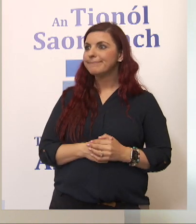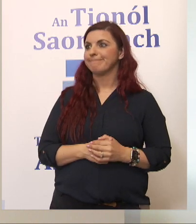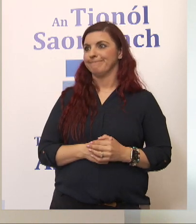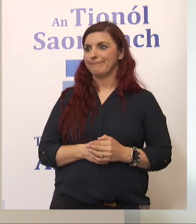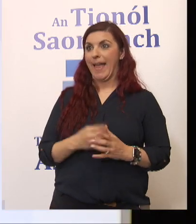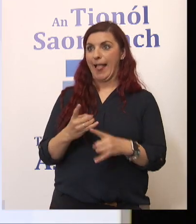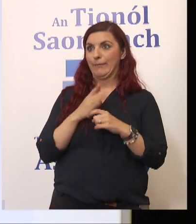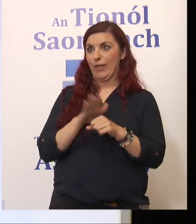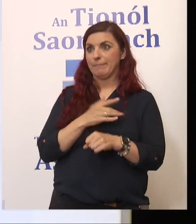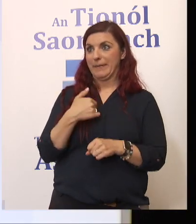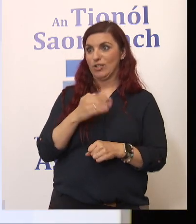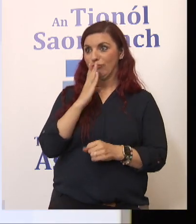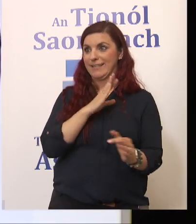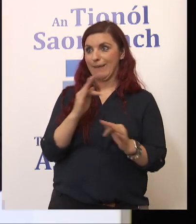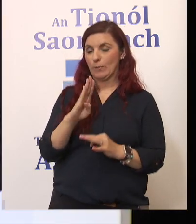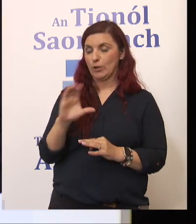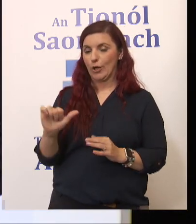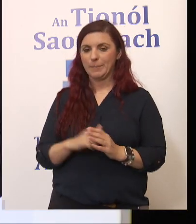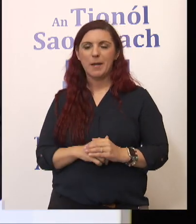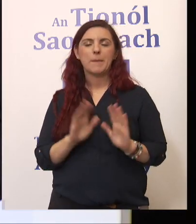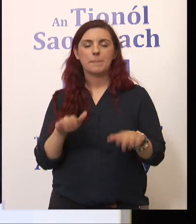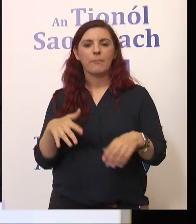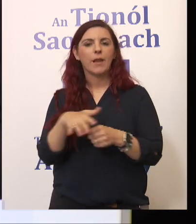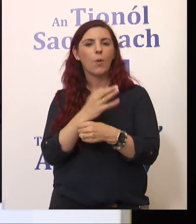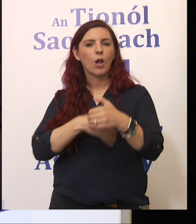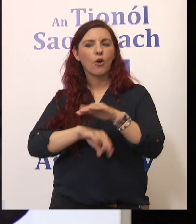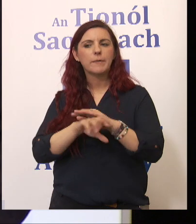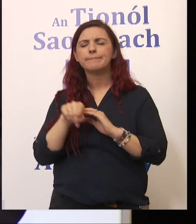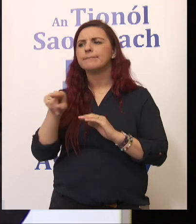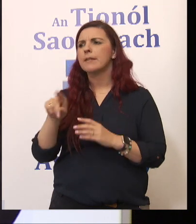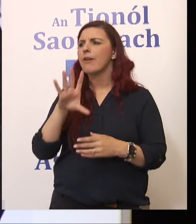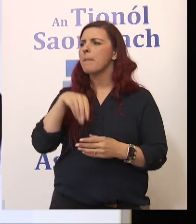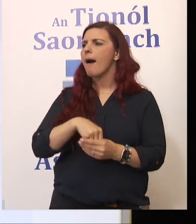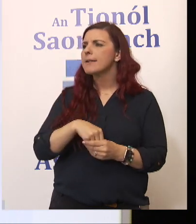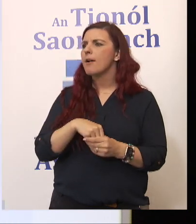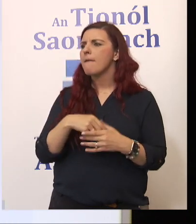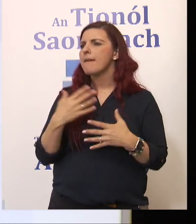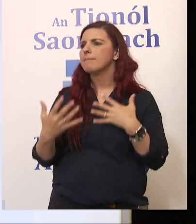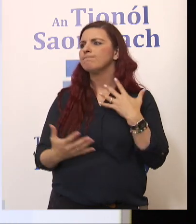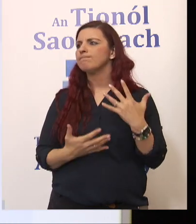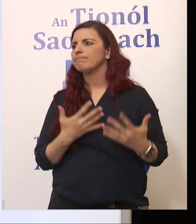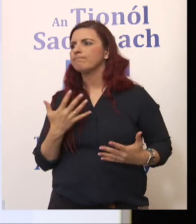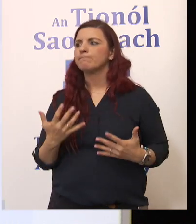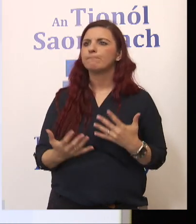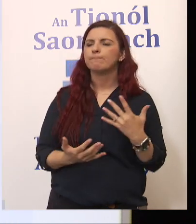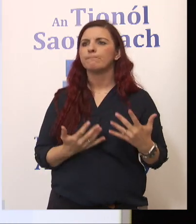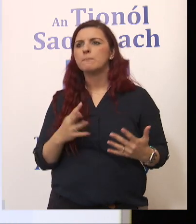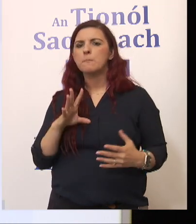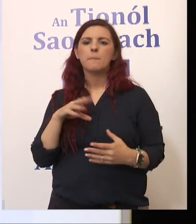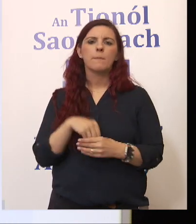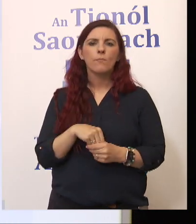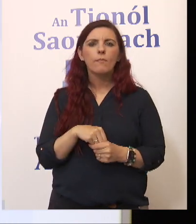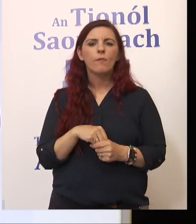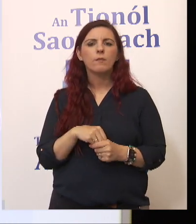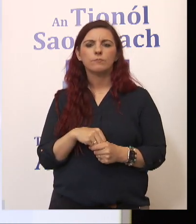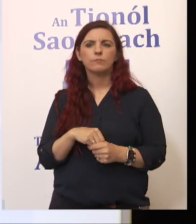very helpful. So look, local government, it's very much at the heart of I suppose of many